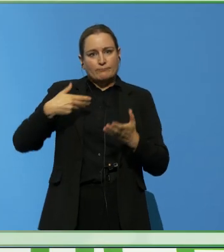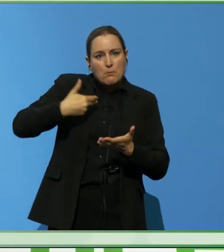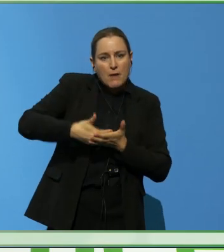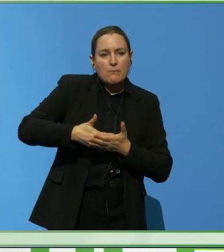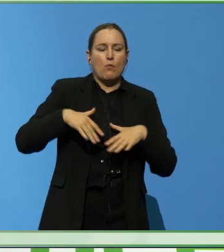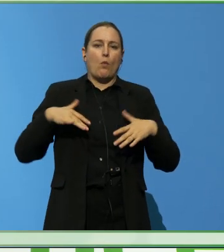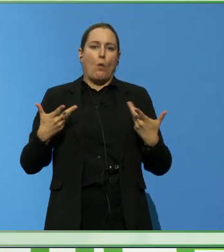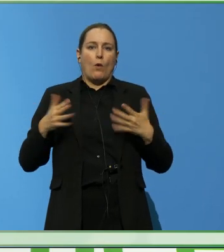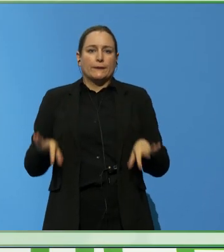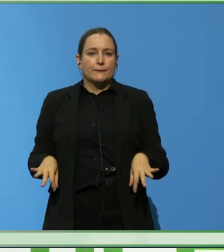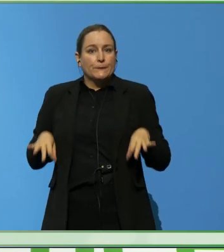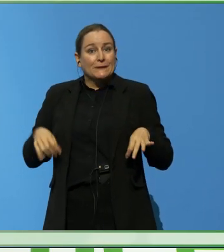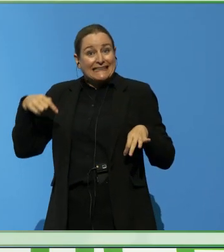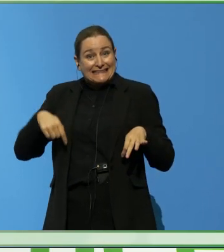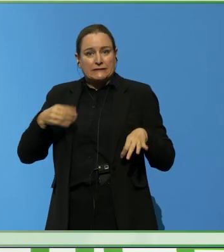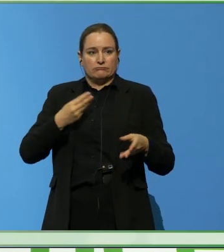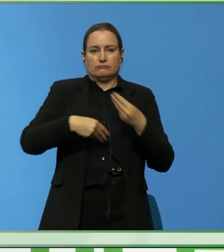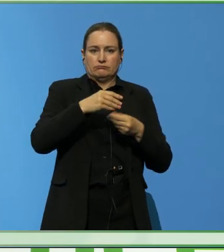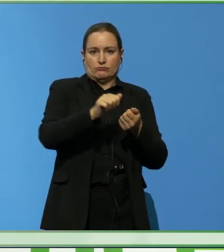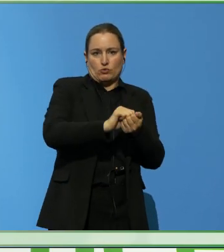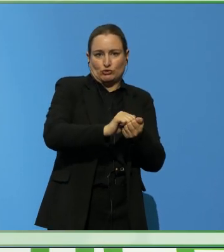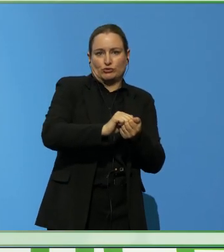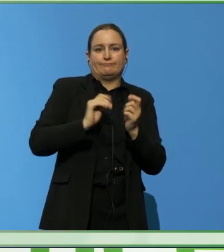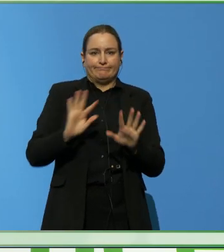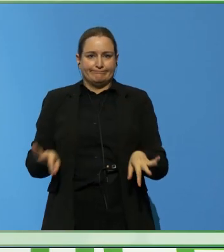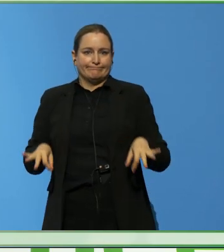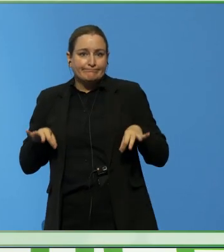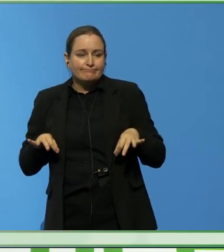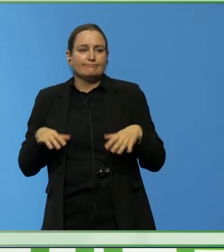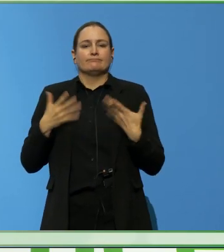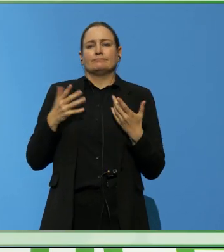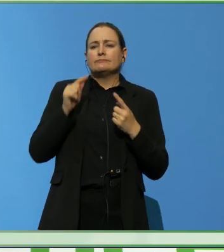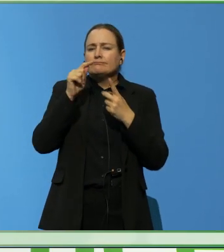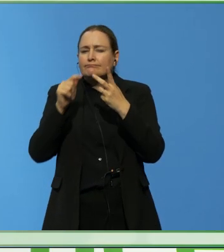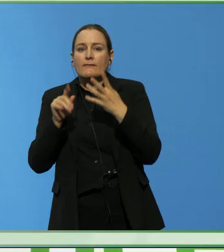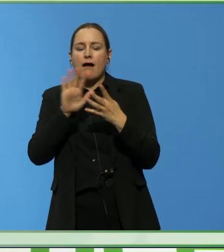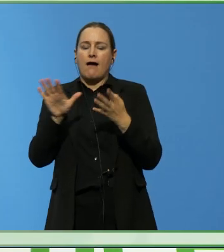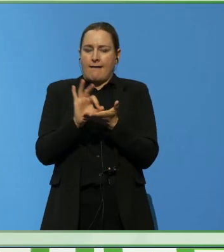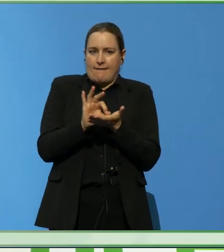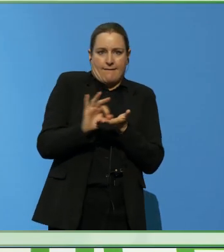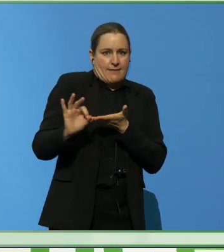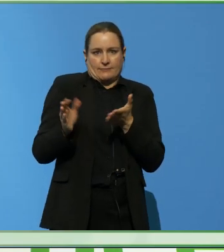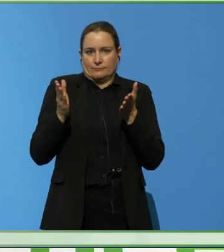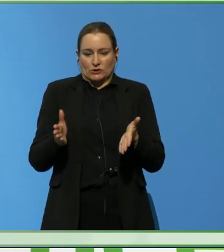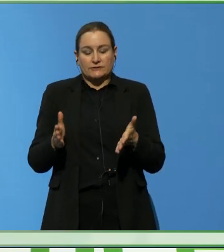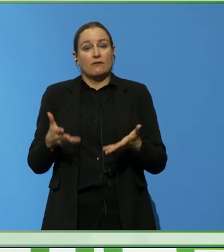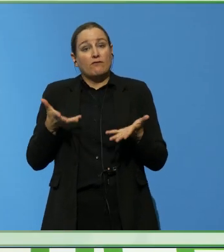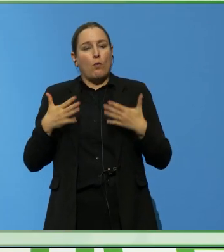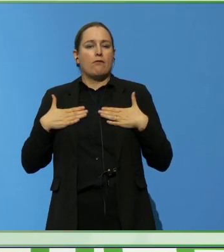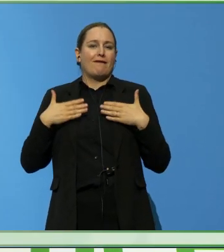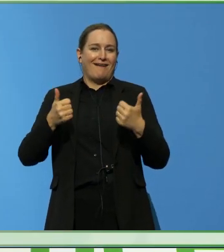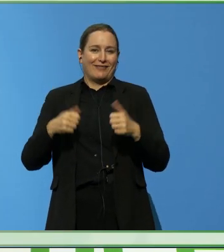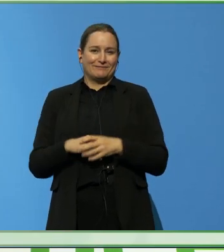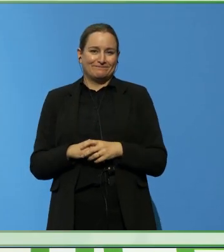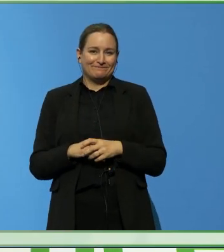reusing, and disposing of menstrual materials. It also includes access to